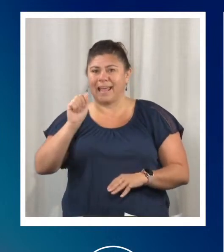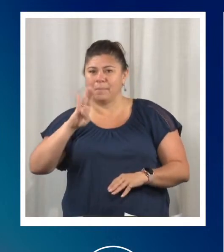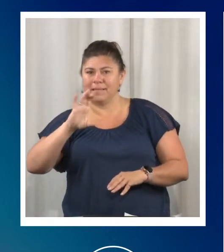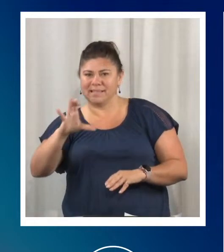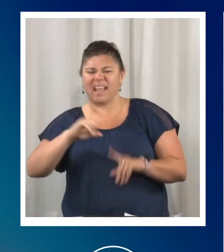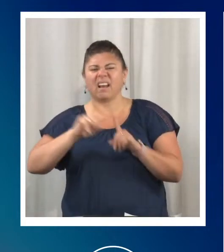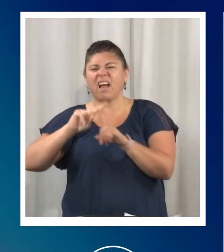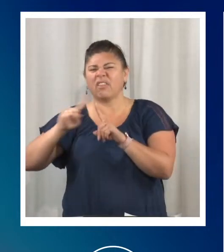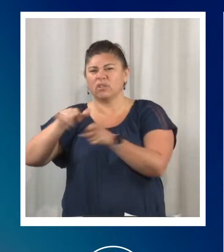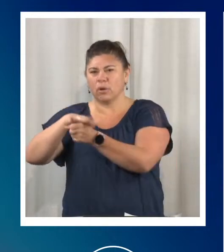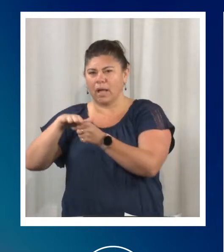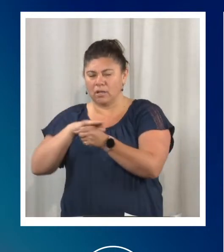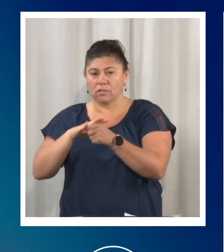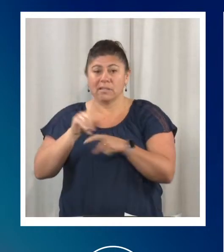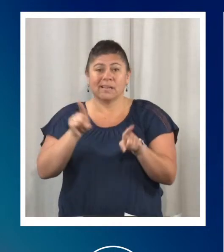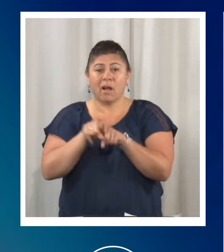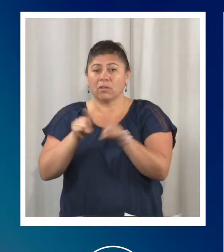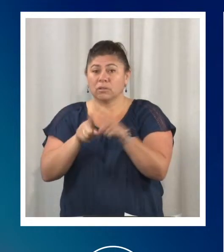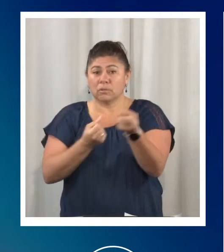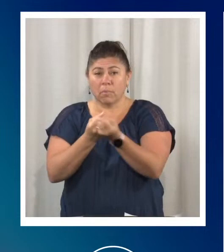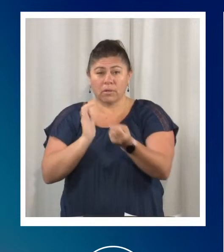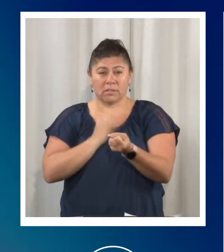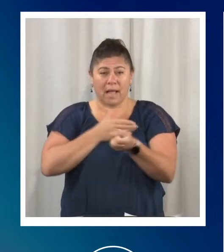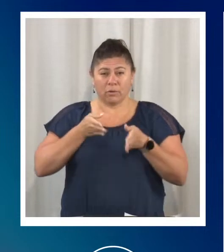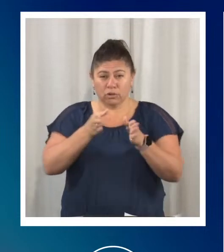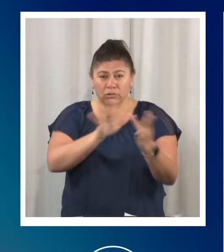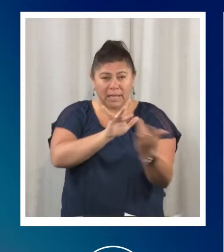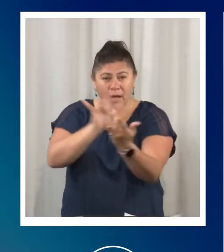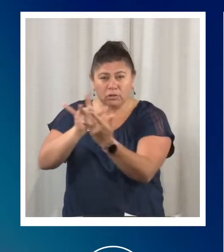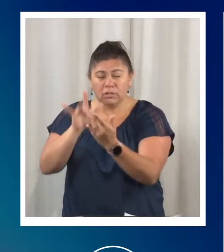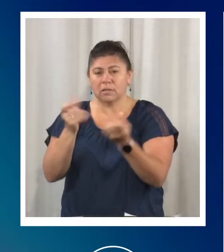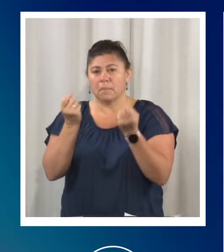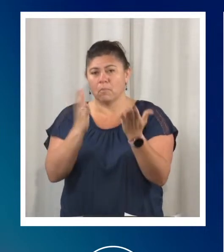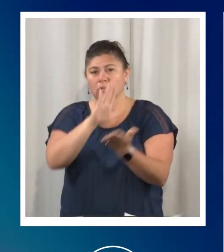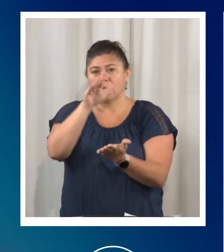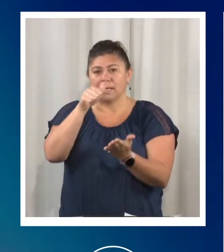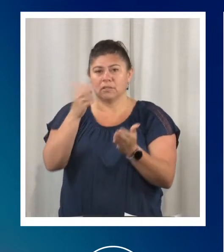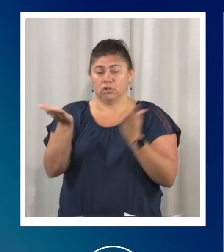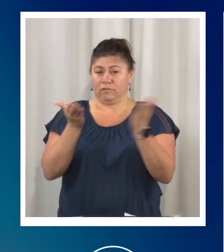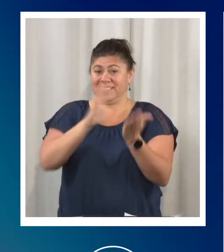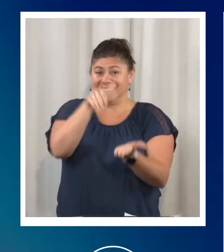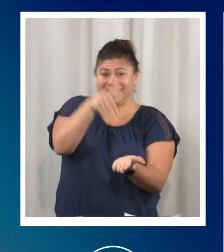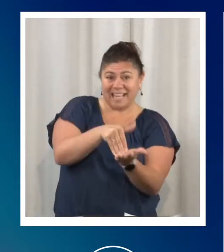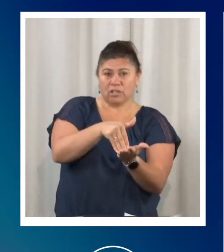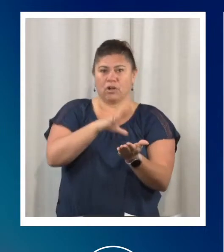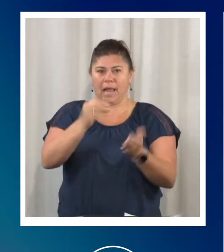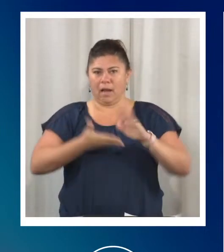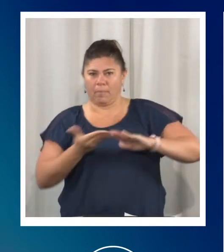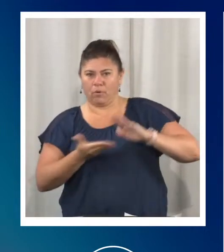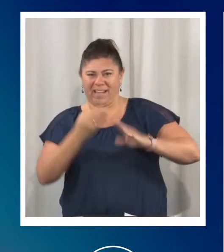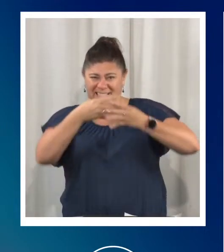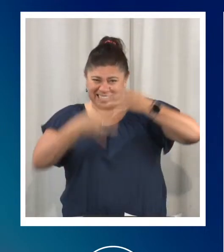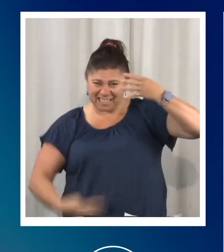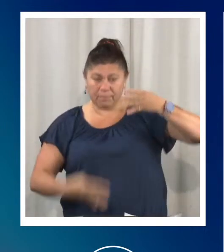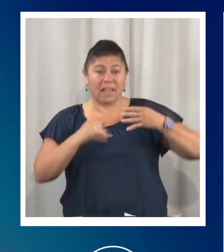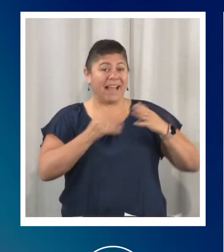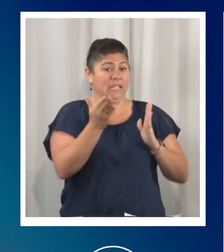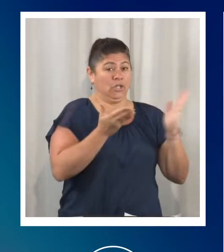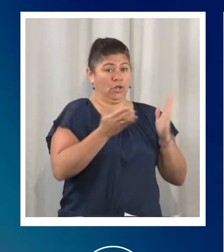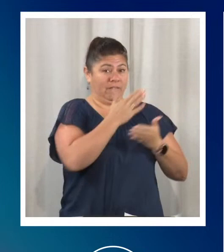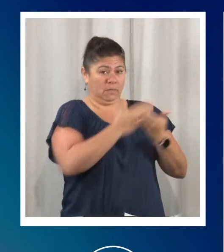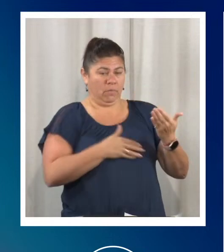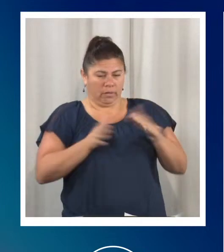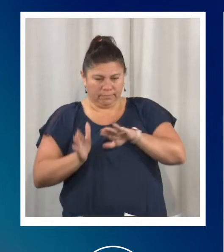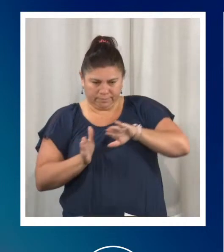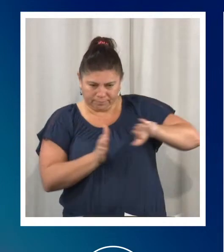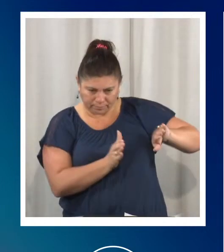locations. It also supports our street outreach and multi-service center operations. So that's all the service piece that goes with